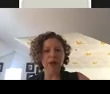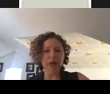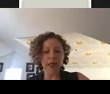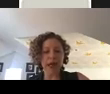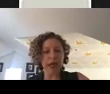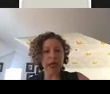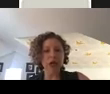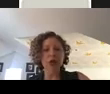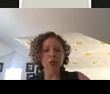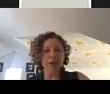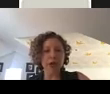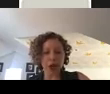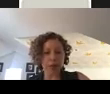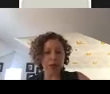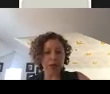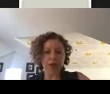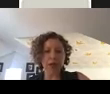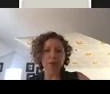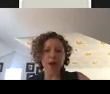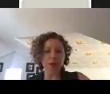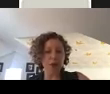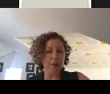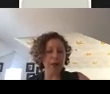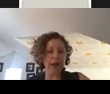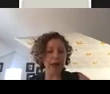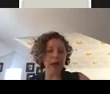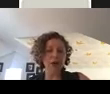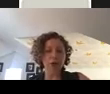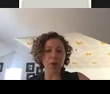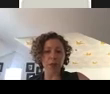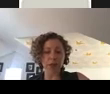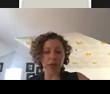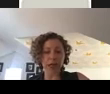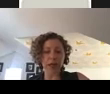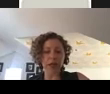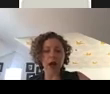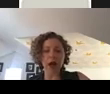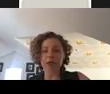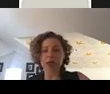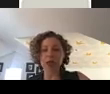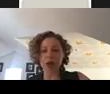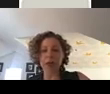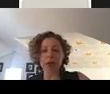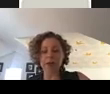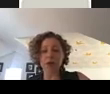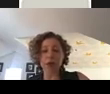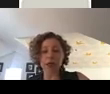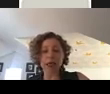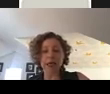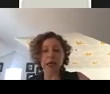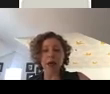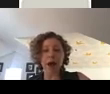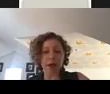it was investigating 3 major hospital systems, Montefiore, Mount Sinai, and New York Presbyterian, to determine if their